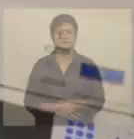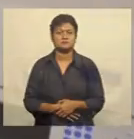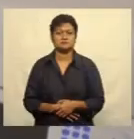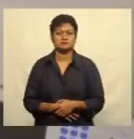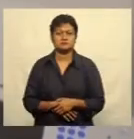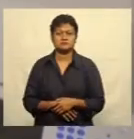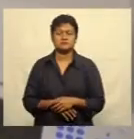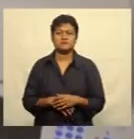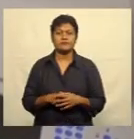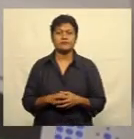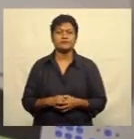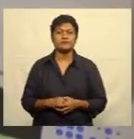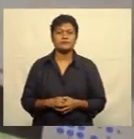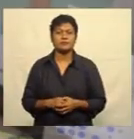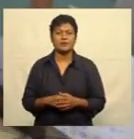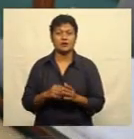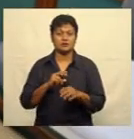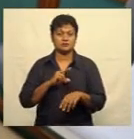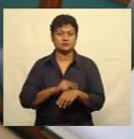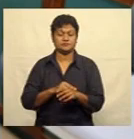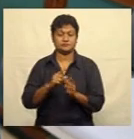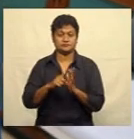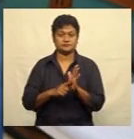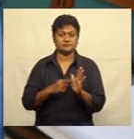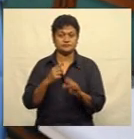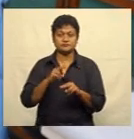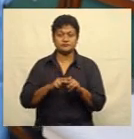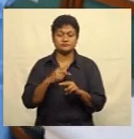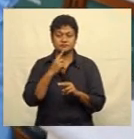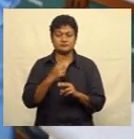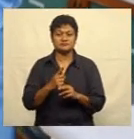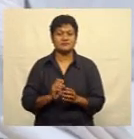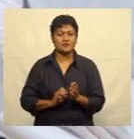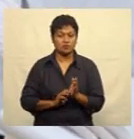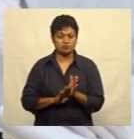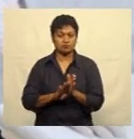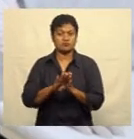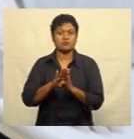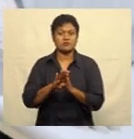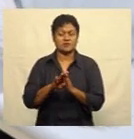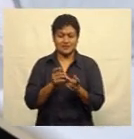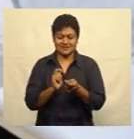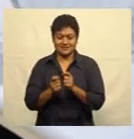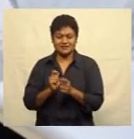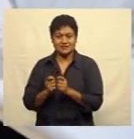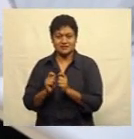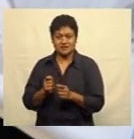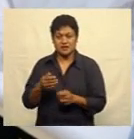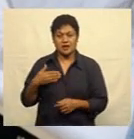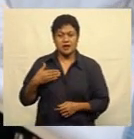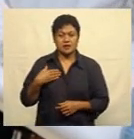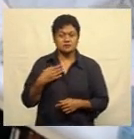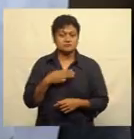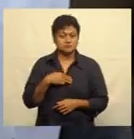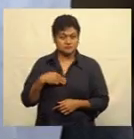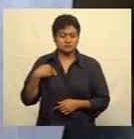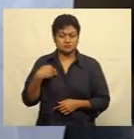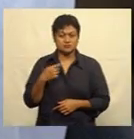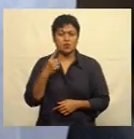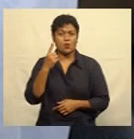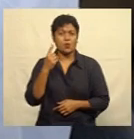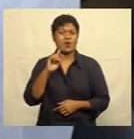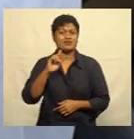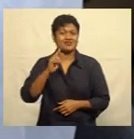Permanent Secretary Dr. James Fong says they have increased their testing capacity. The Health Ministry has been doing around 1,000